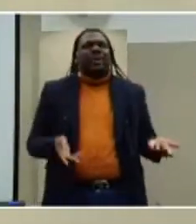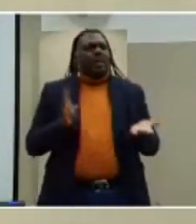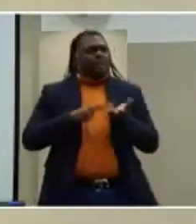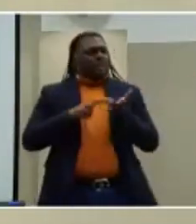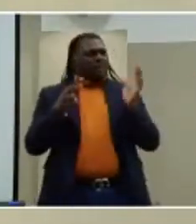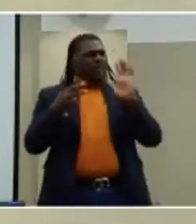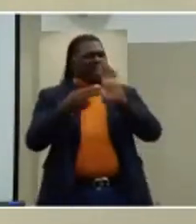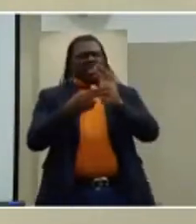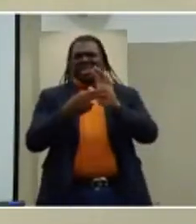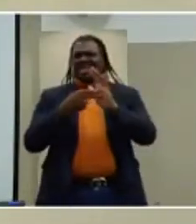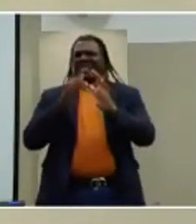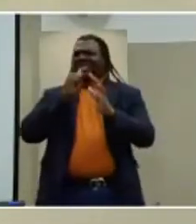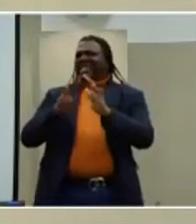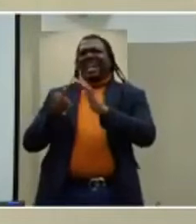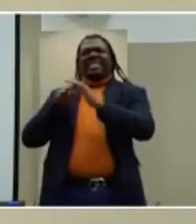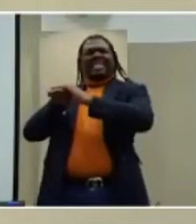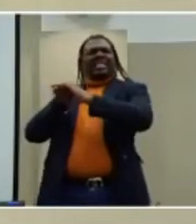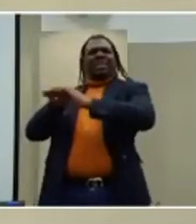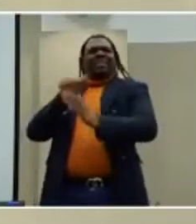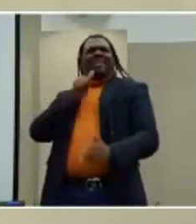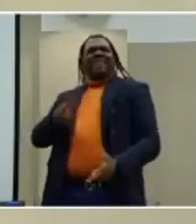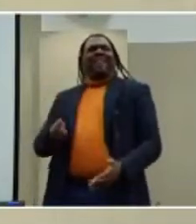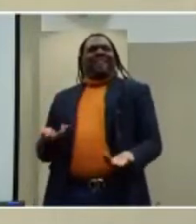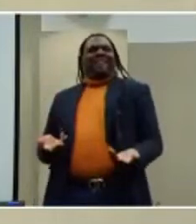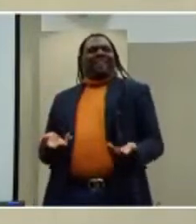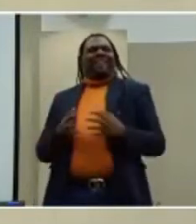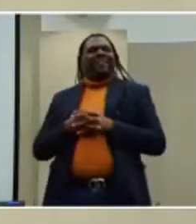remains not accessible non-visually.